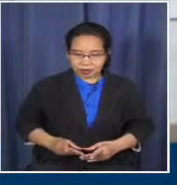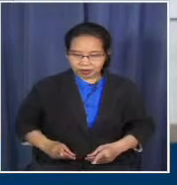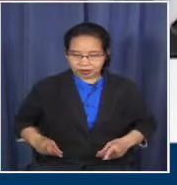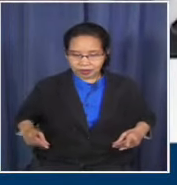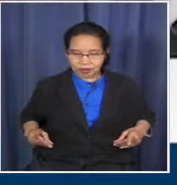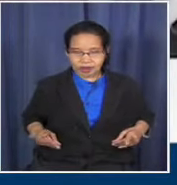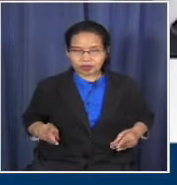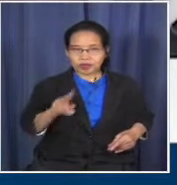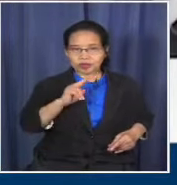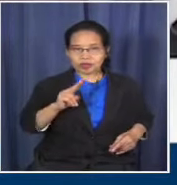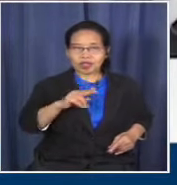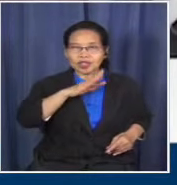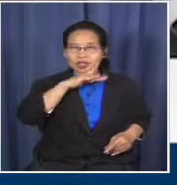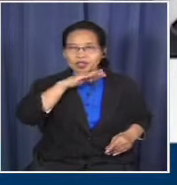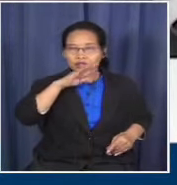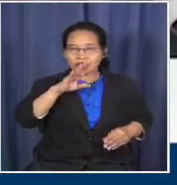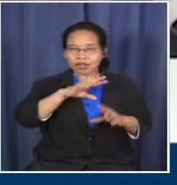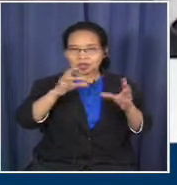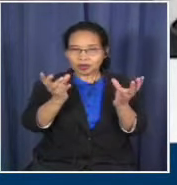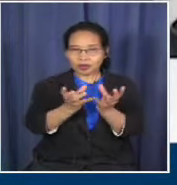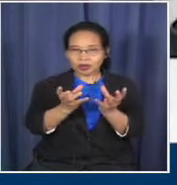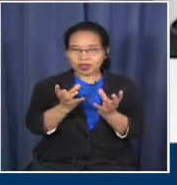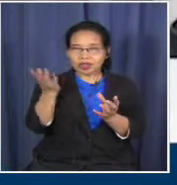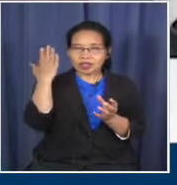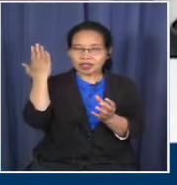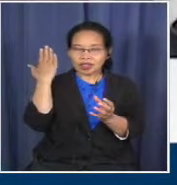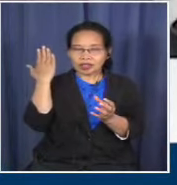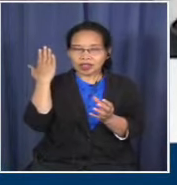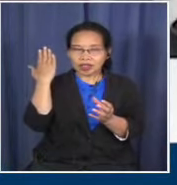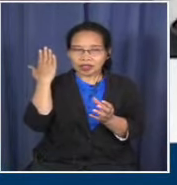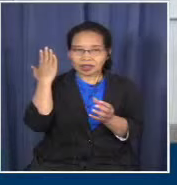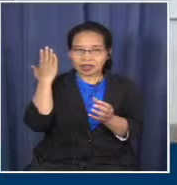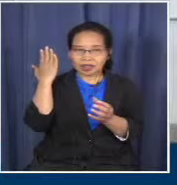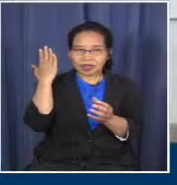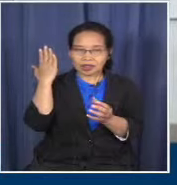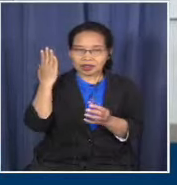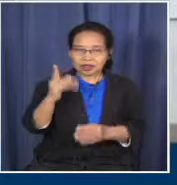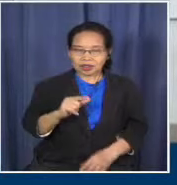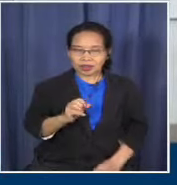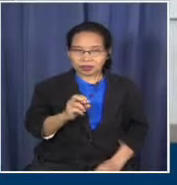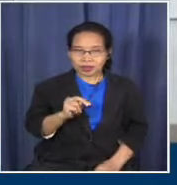diapers anymore, but cotton.